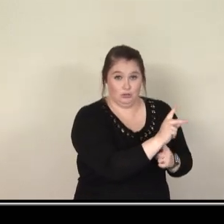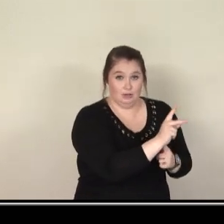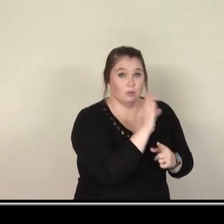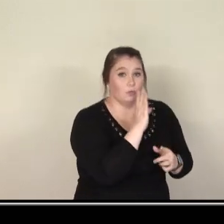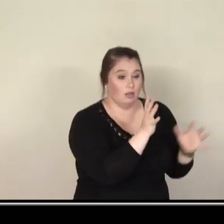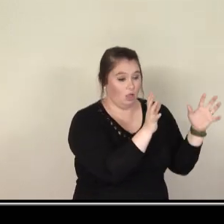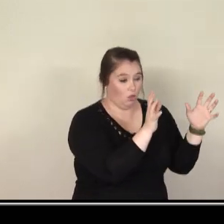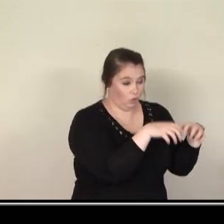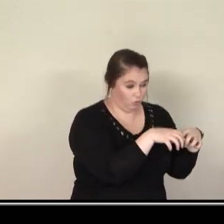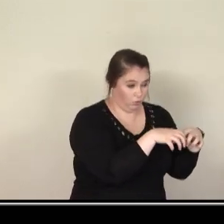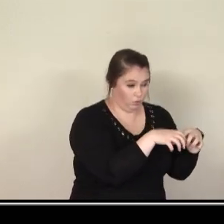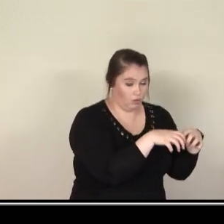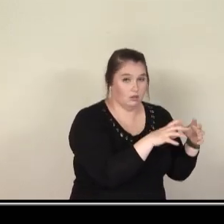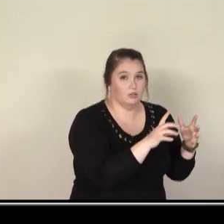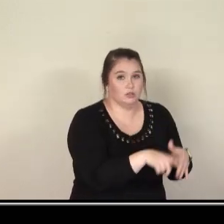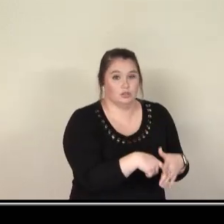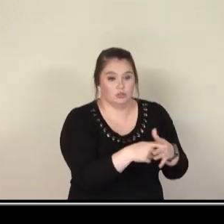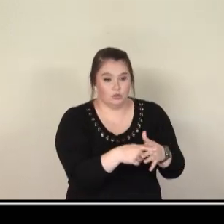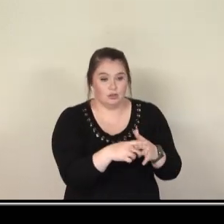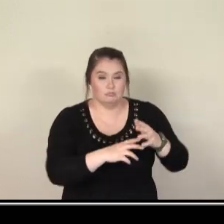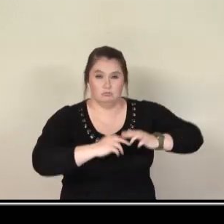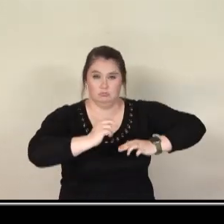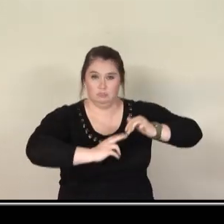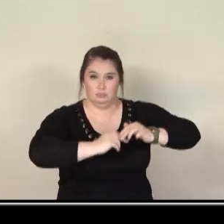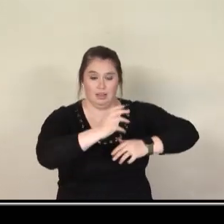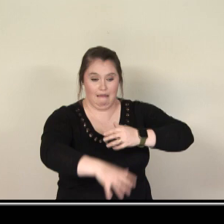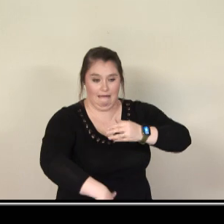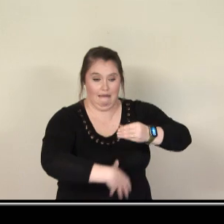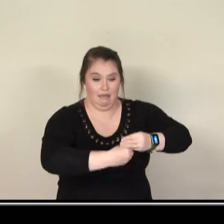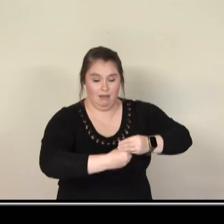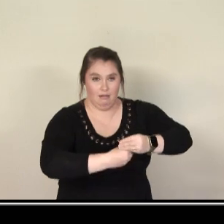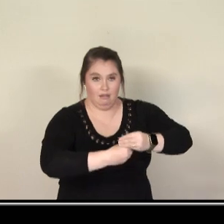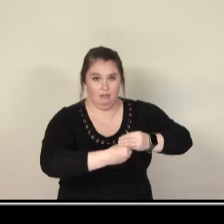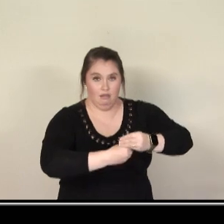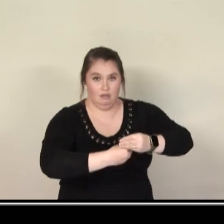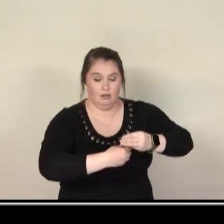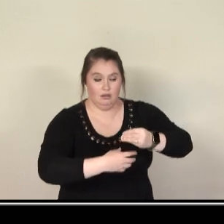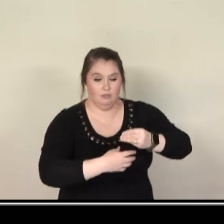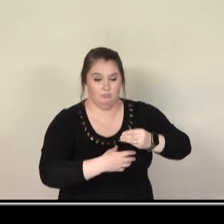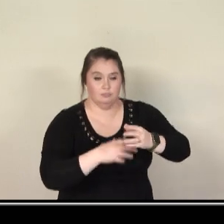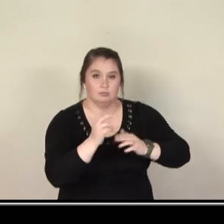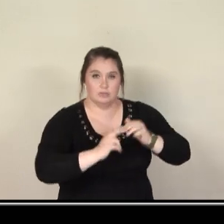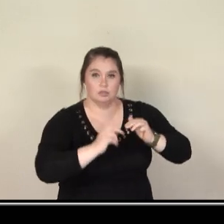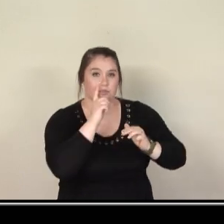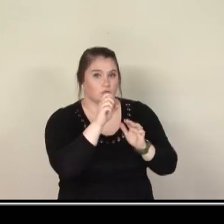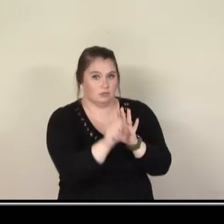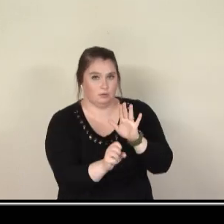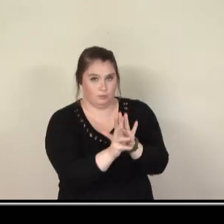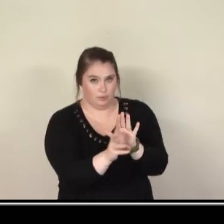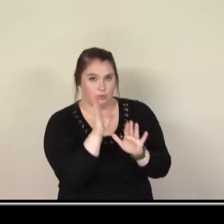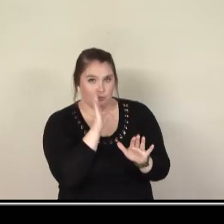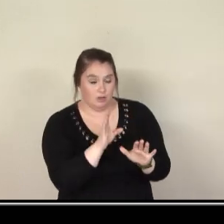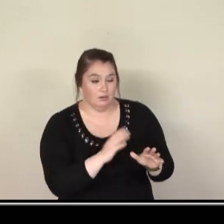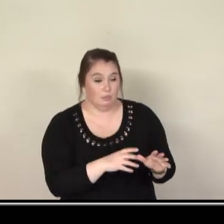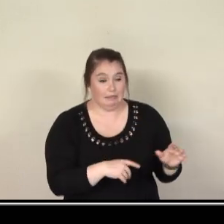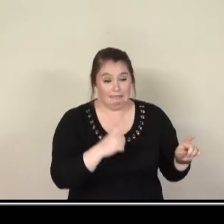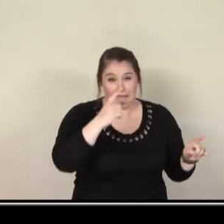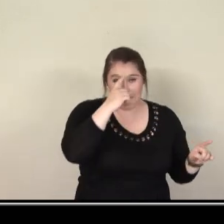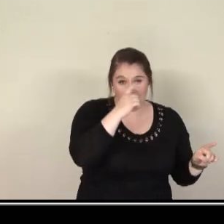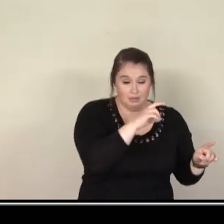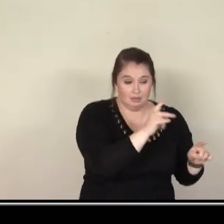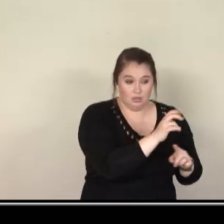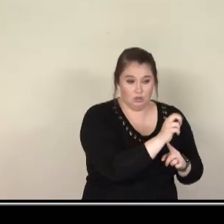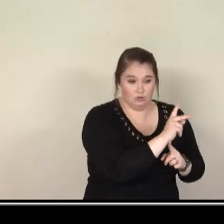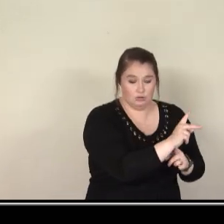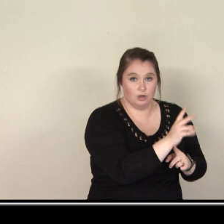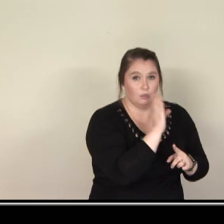January, and that would start the construction of the additions in January for South Waco. We're anticipating Kendrick somewhere in that 14 to